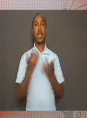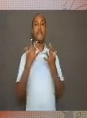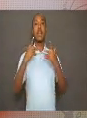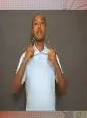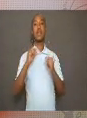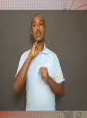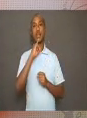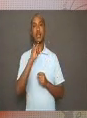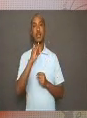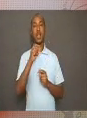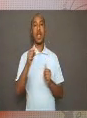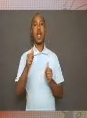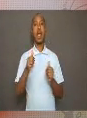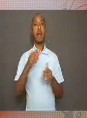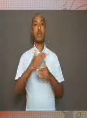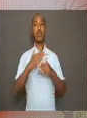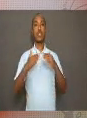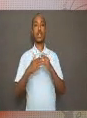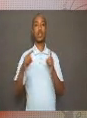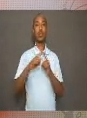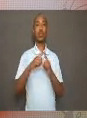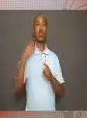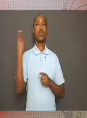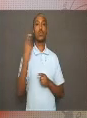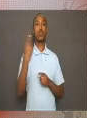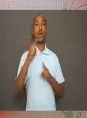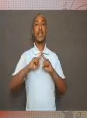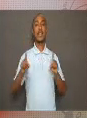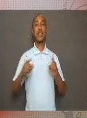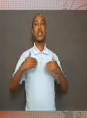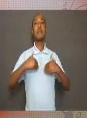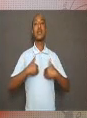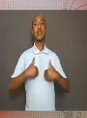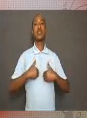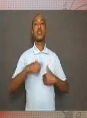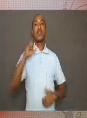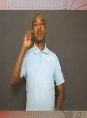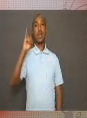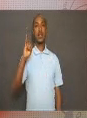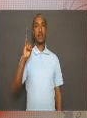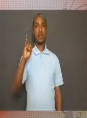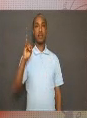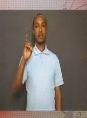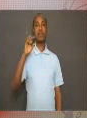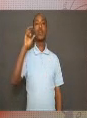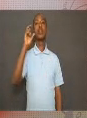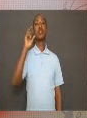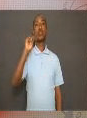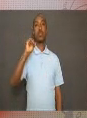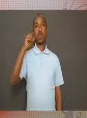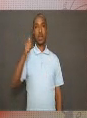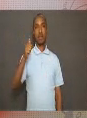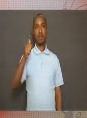test is a procedure used to identify the presence of lithium, sodium,